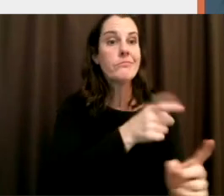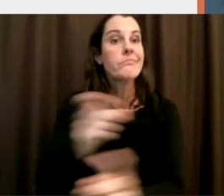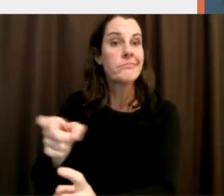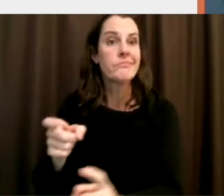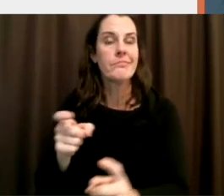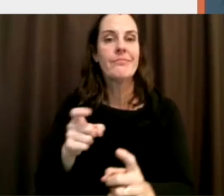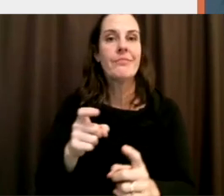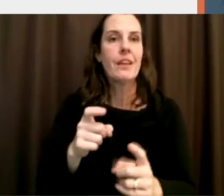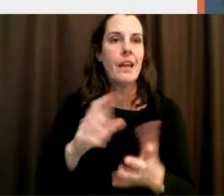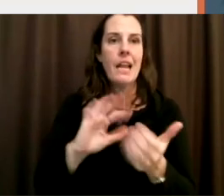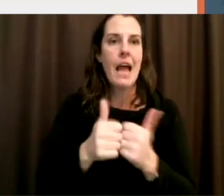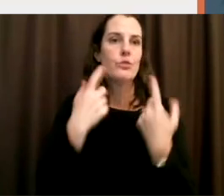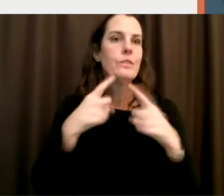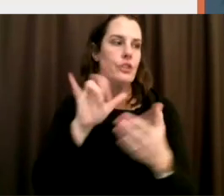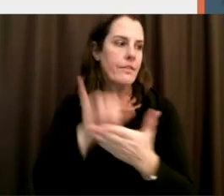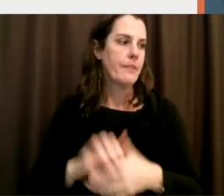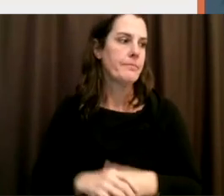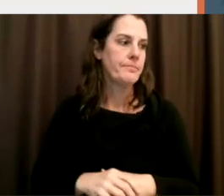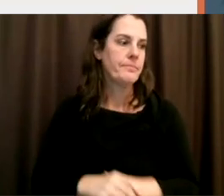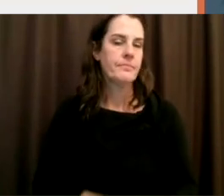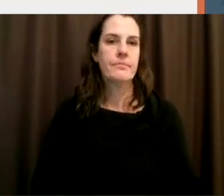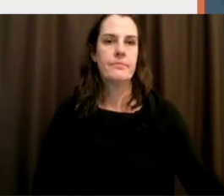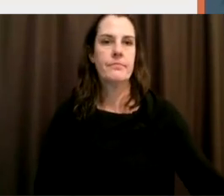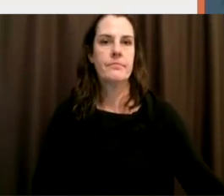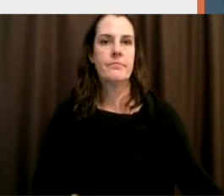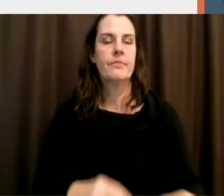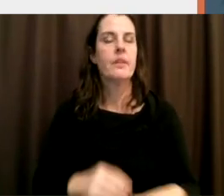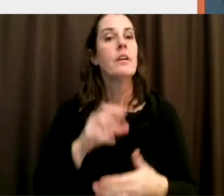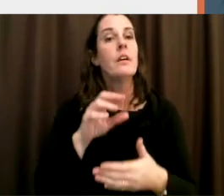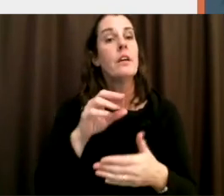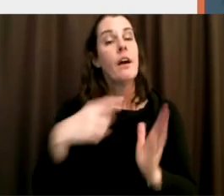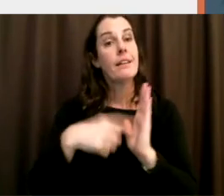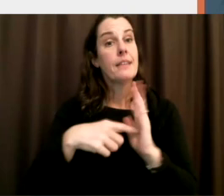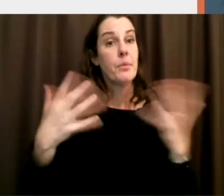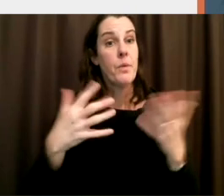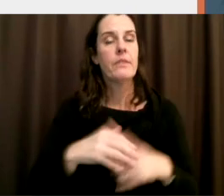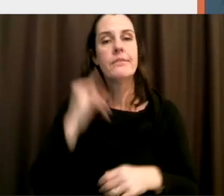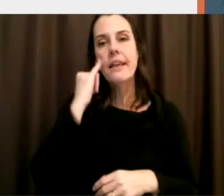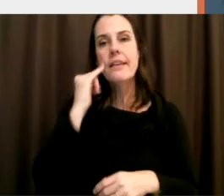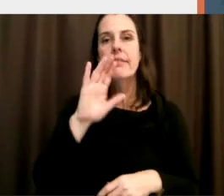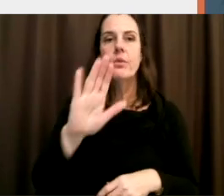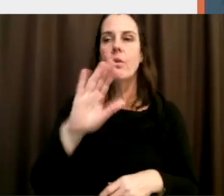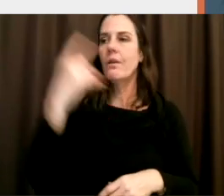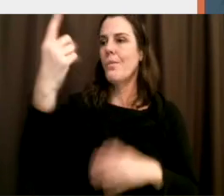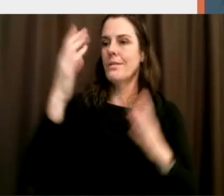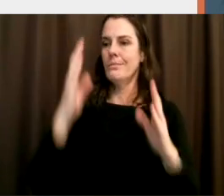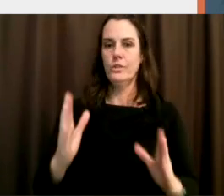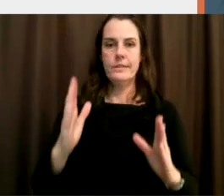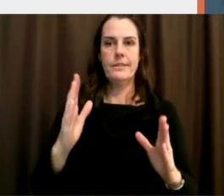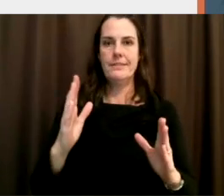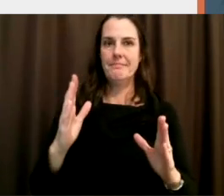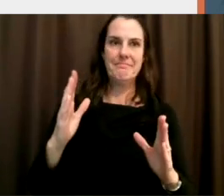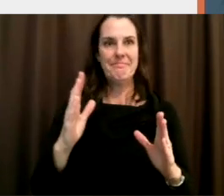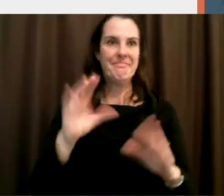to achieve that still, right? So an example of this would be, let's just say you're kind of a one-person